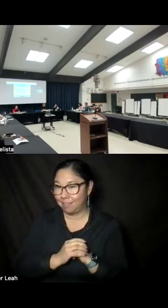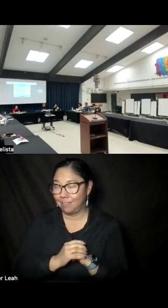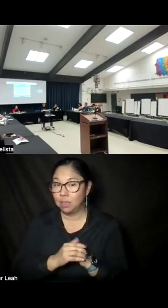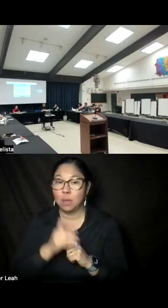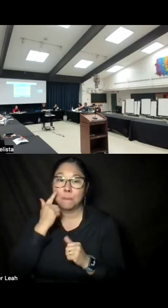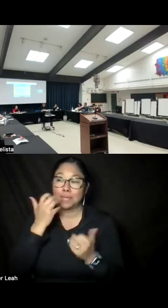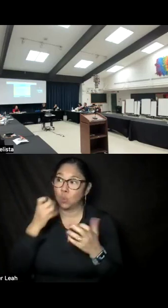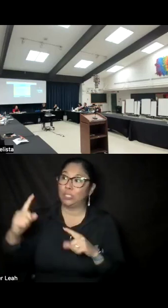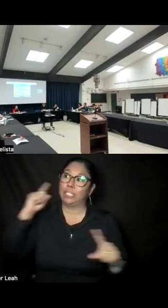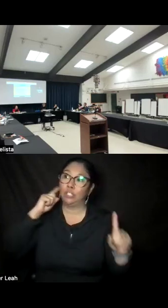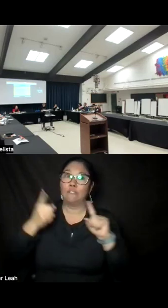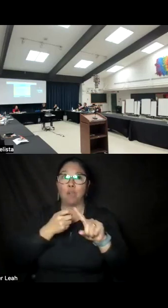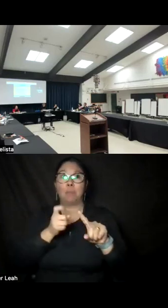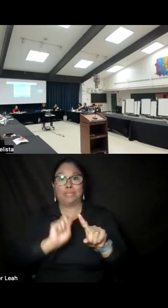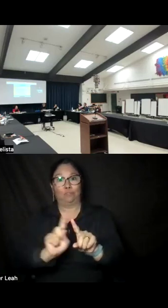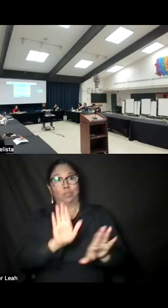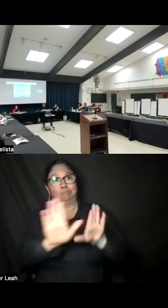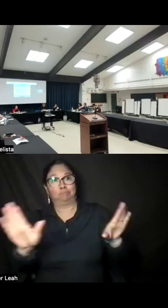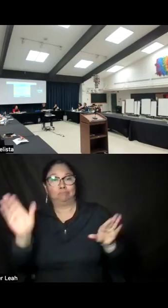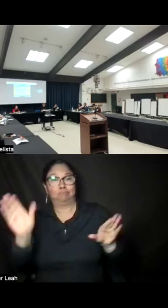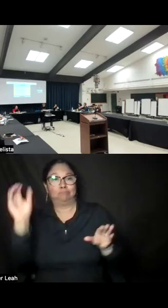hear from voices and see